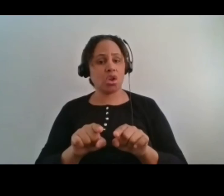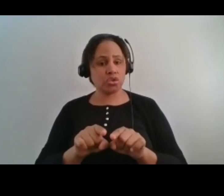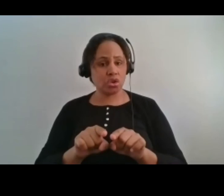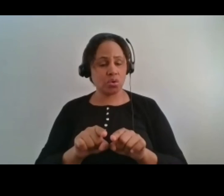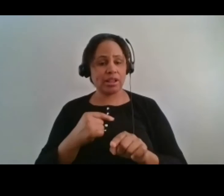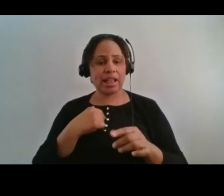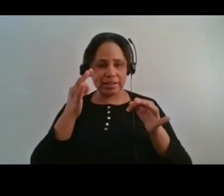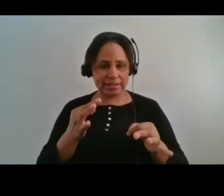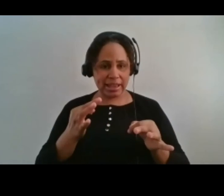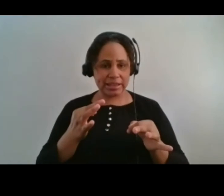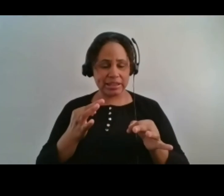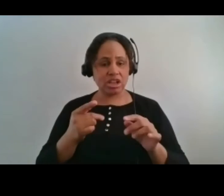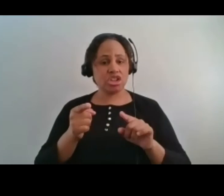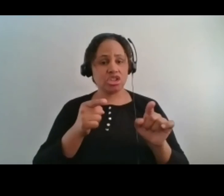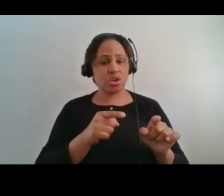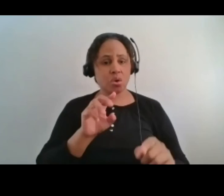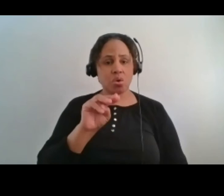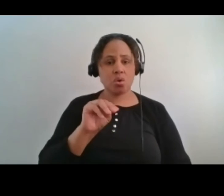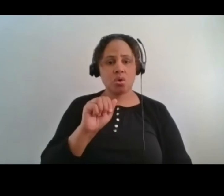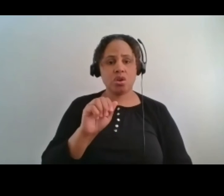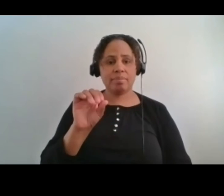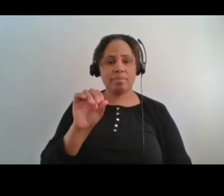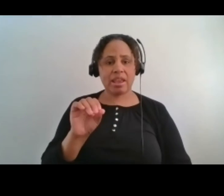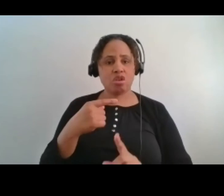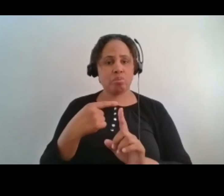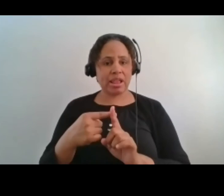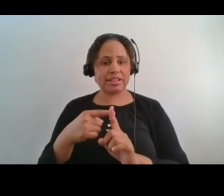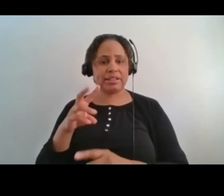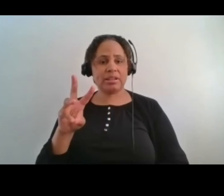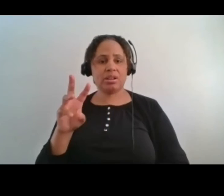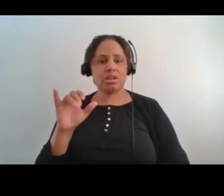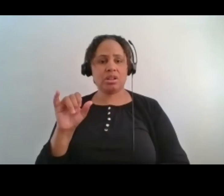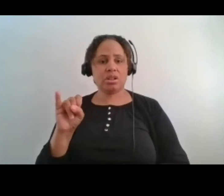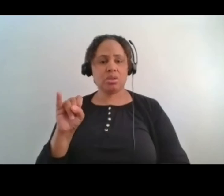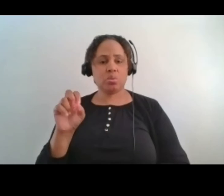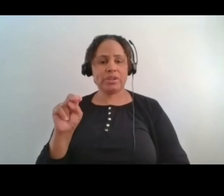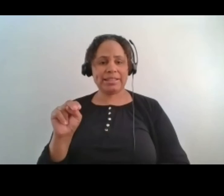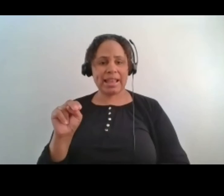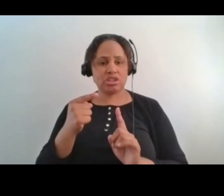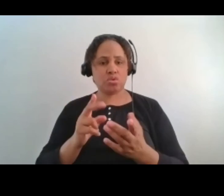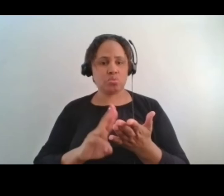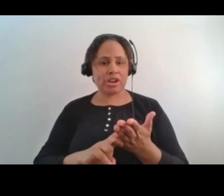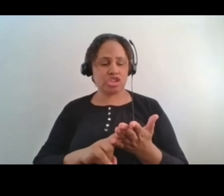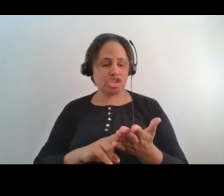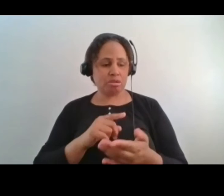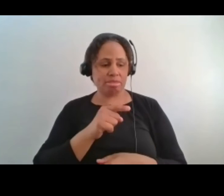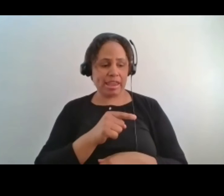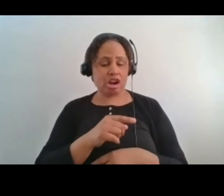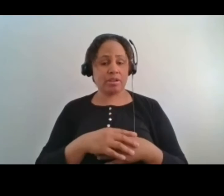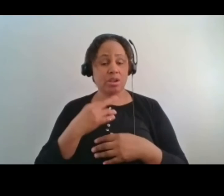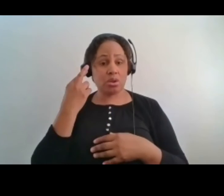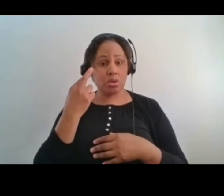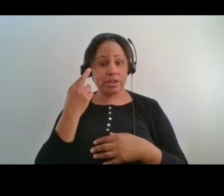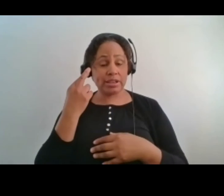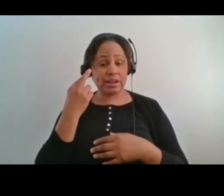Mayo and also UW Wisconsin to register there. The reason being was the time would have